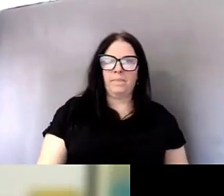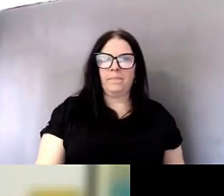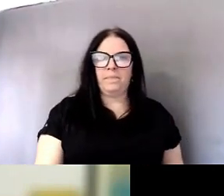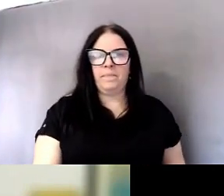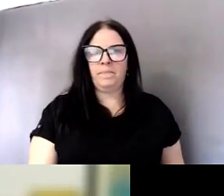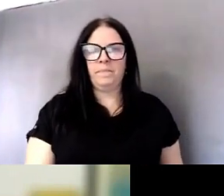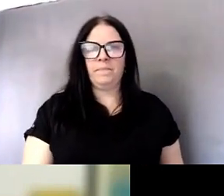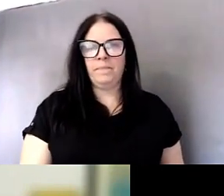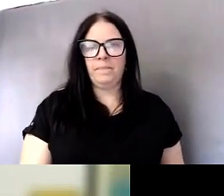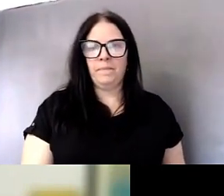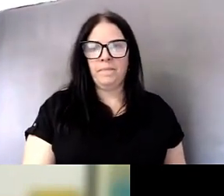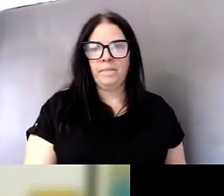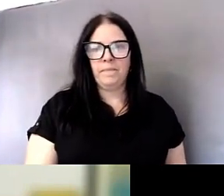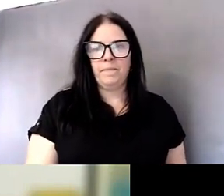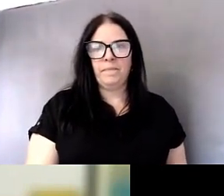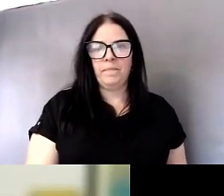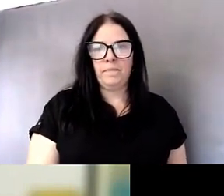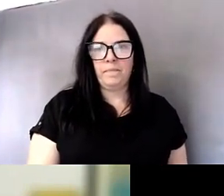Perfect.